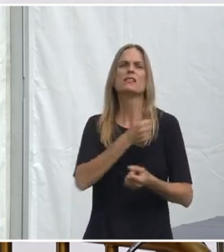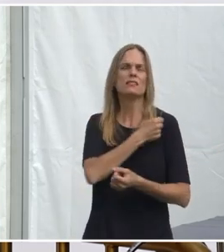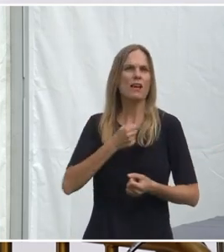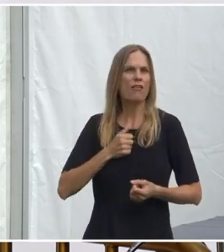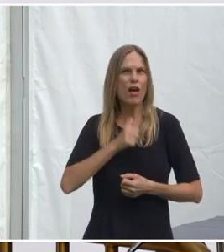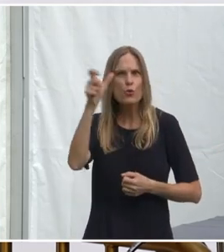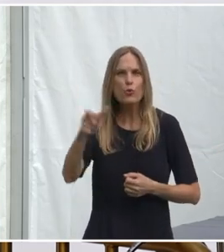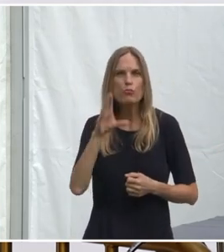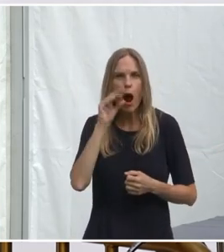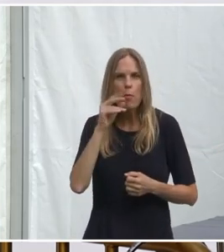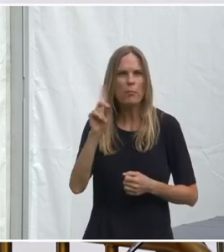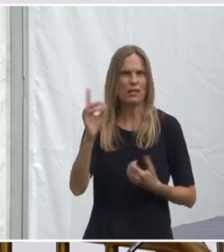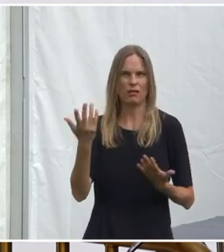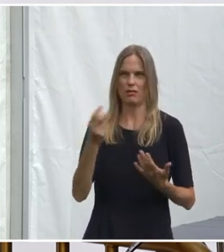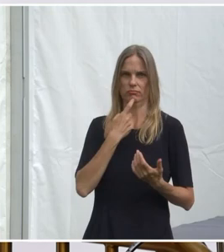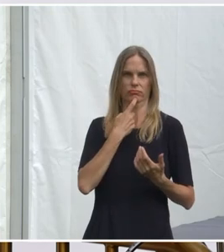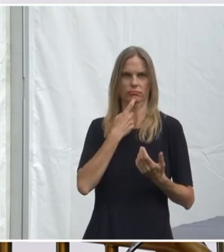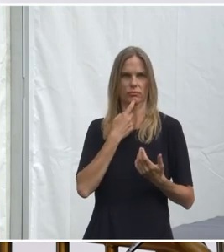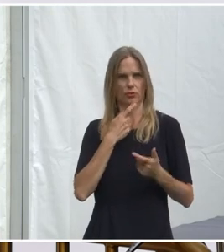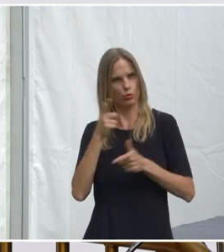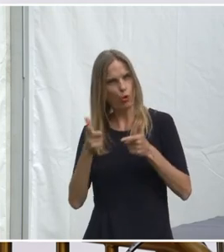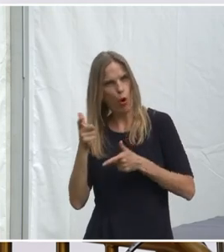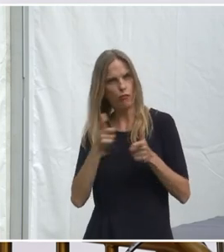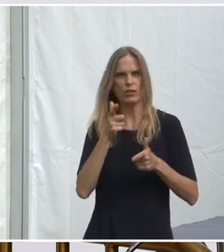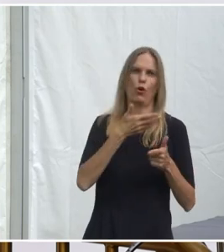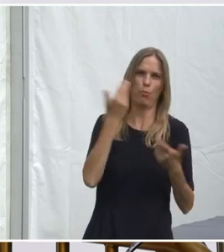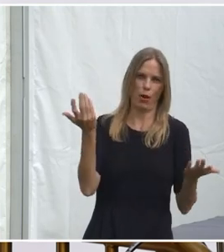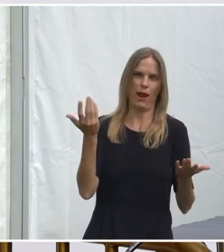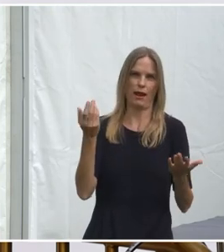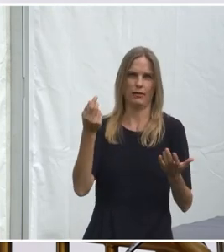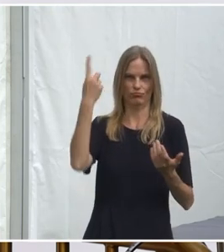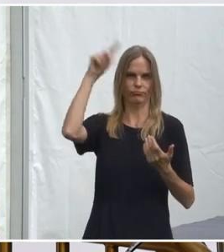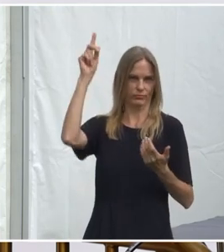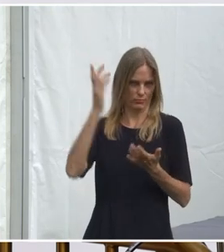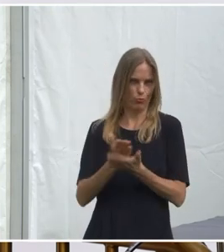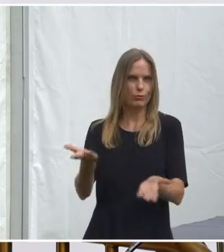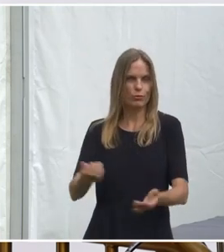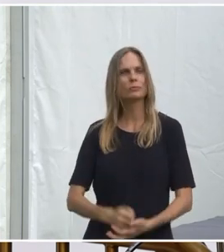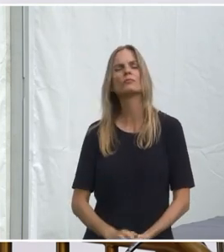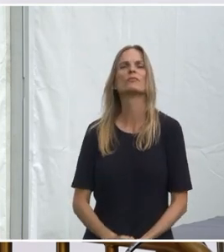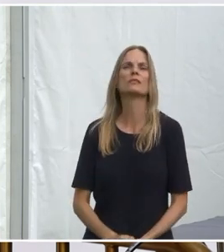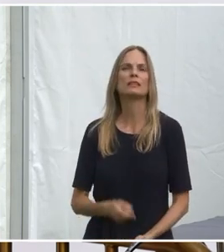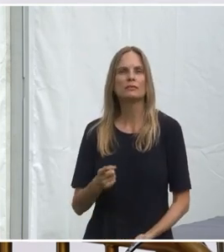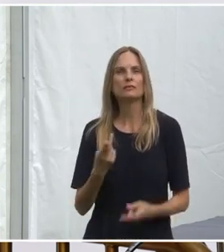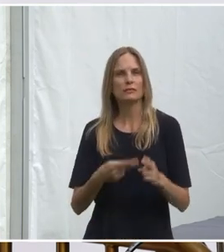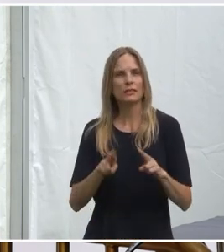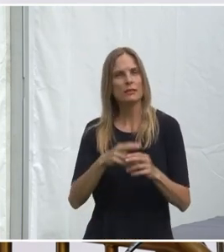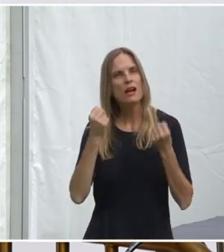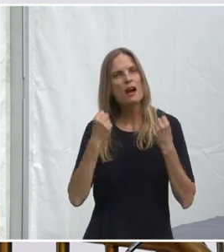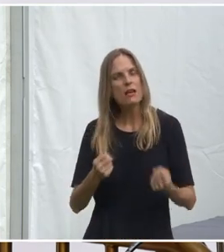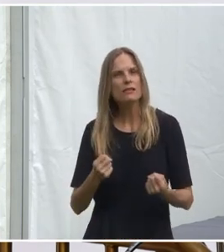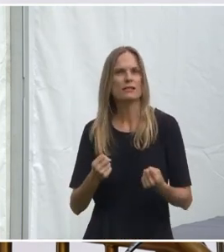sense, it is becoming very unclear what is something that we can trust. And I think that is